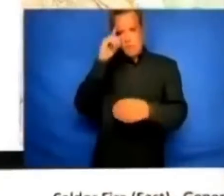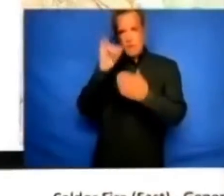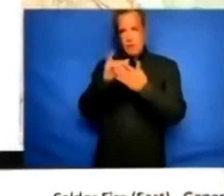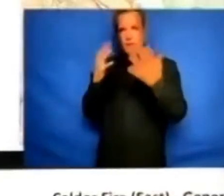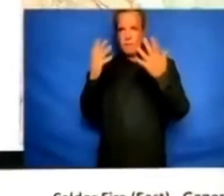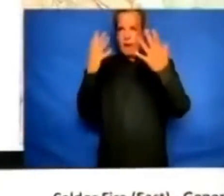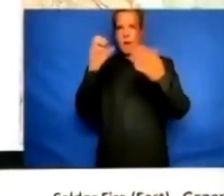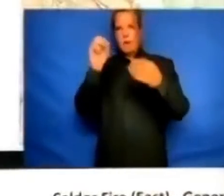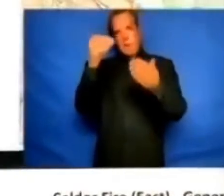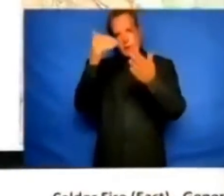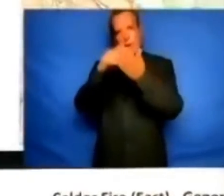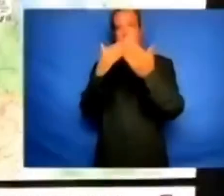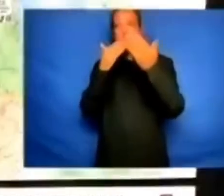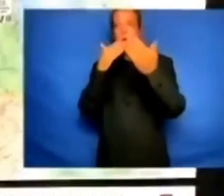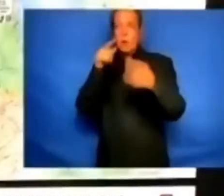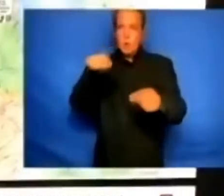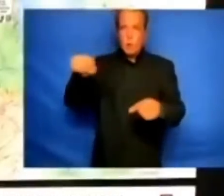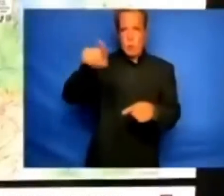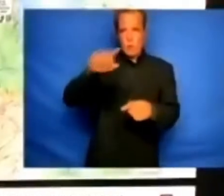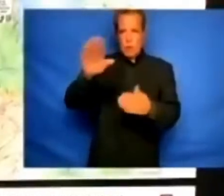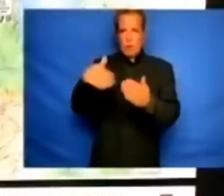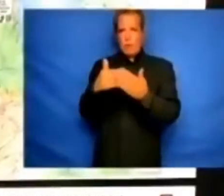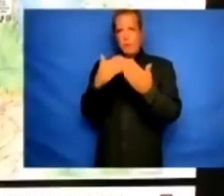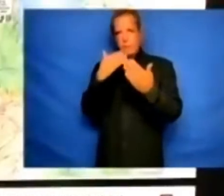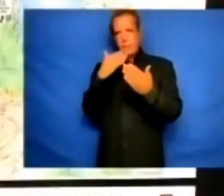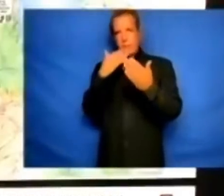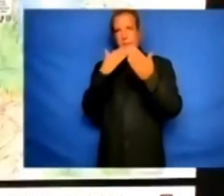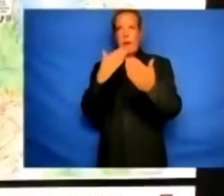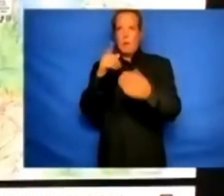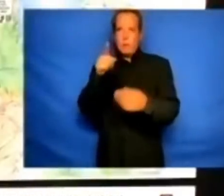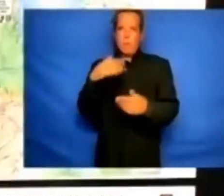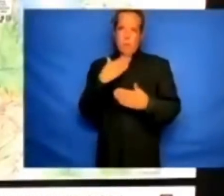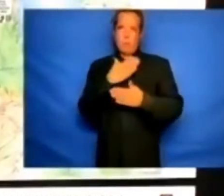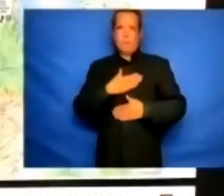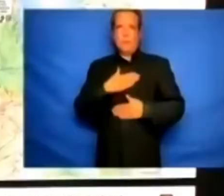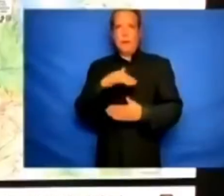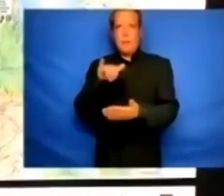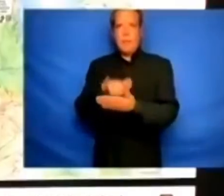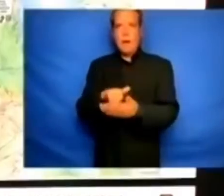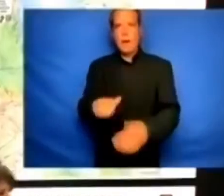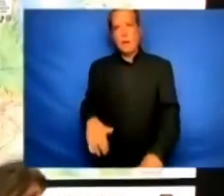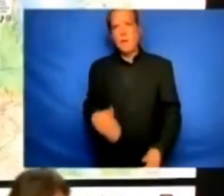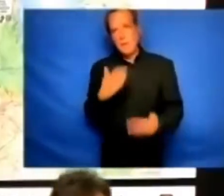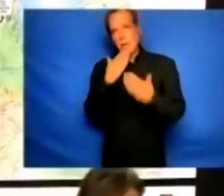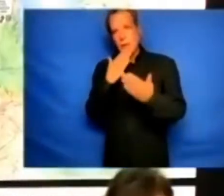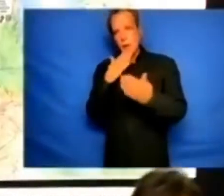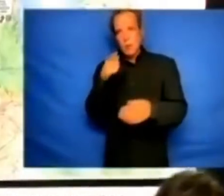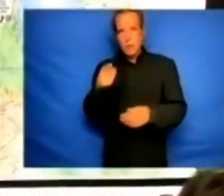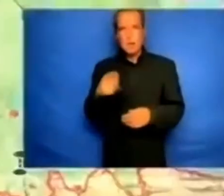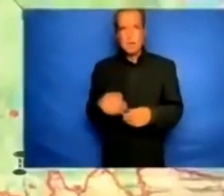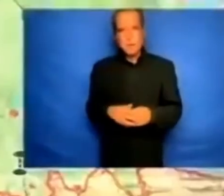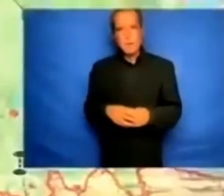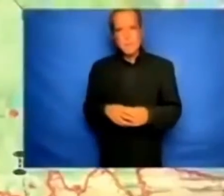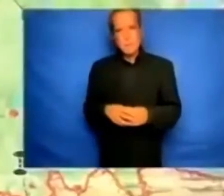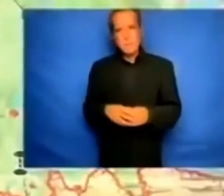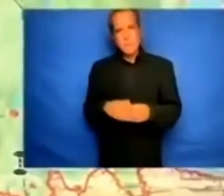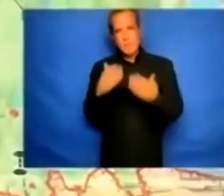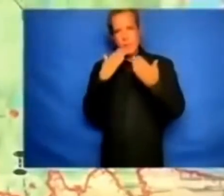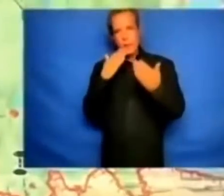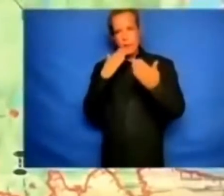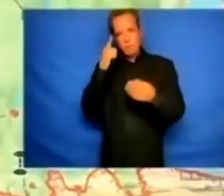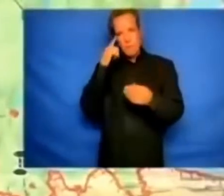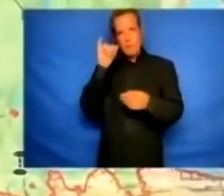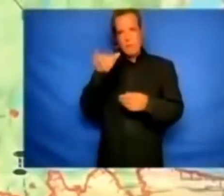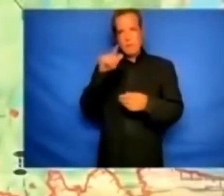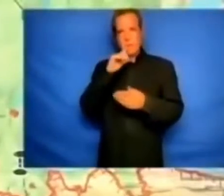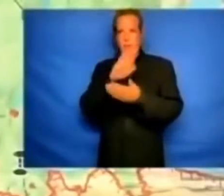you all so much. We just really appreciate it. Wonderful. Thank you very much, Jeanette. And thank you for those kind words.